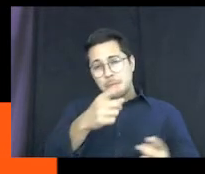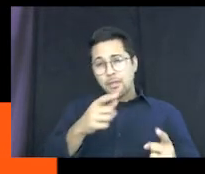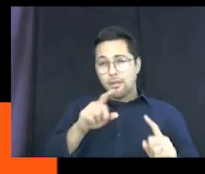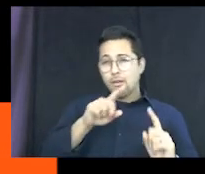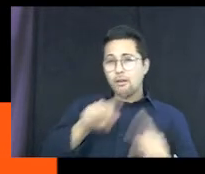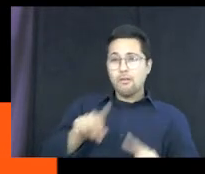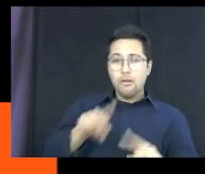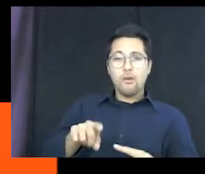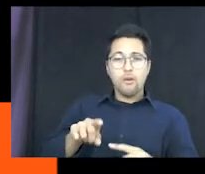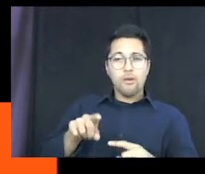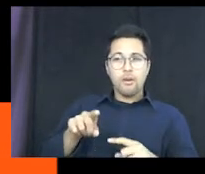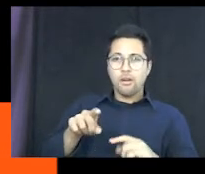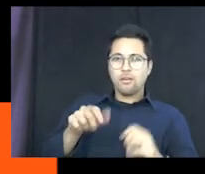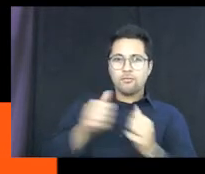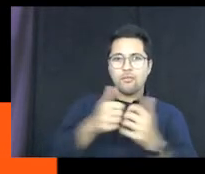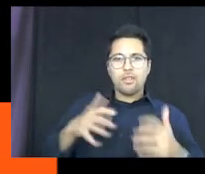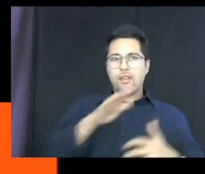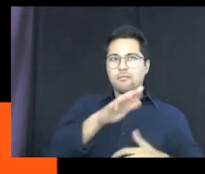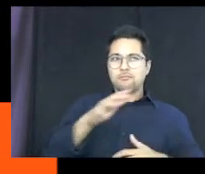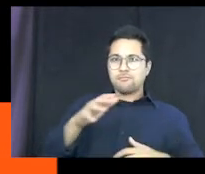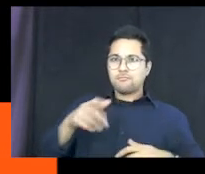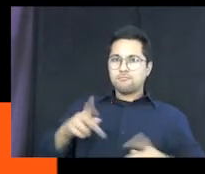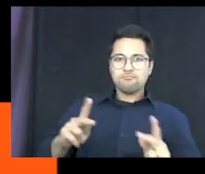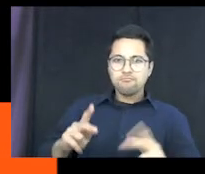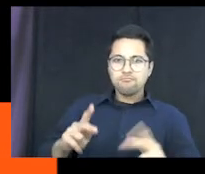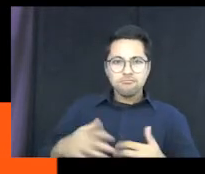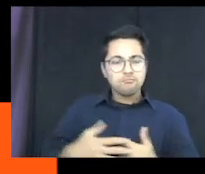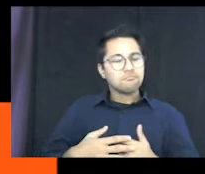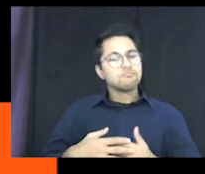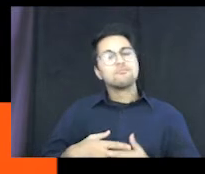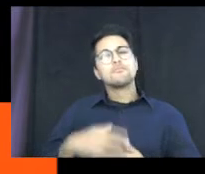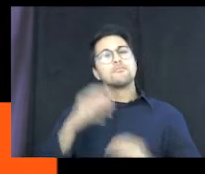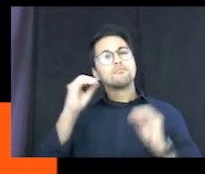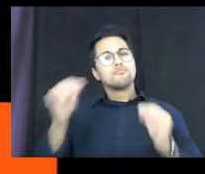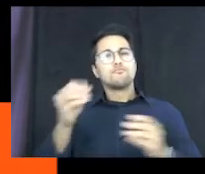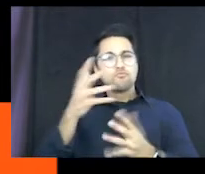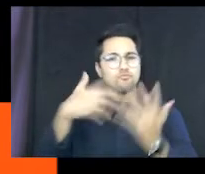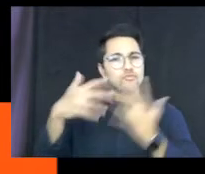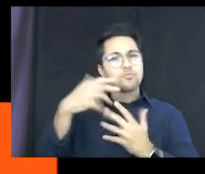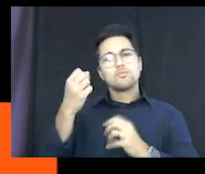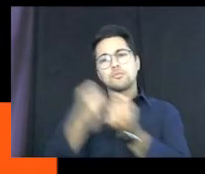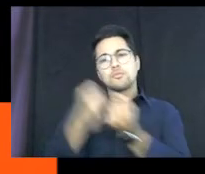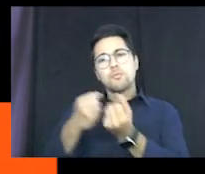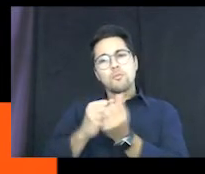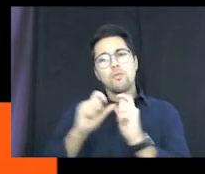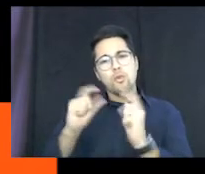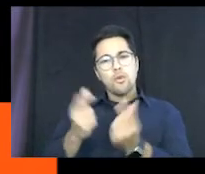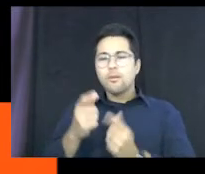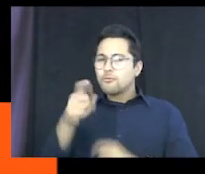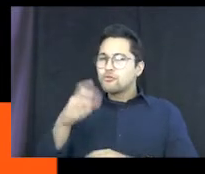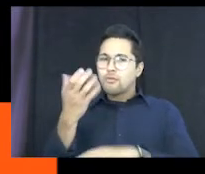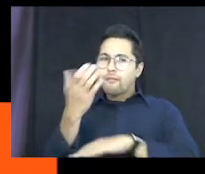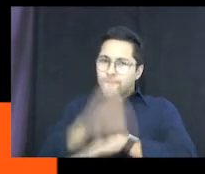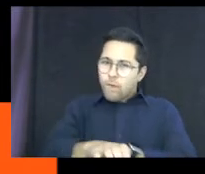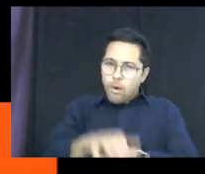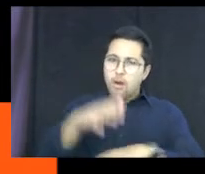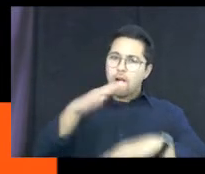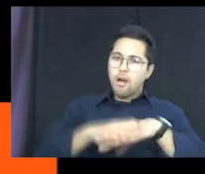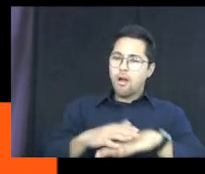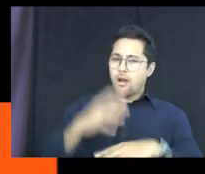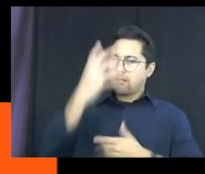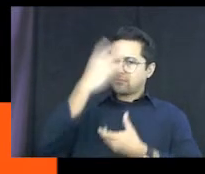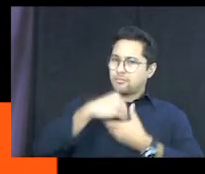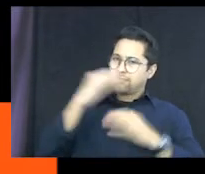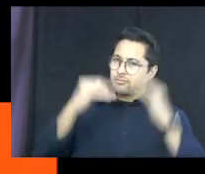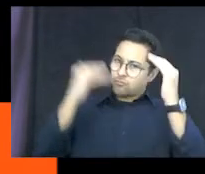attending against their will. No social or support group should ever be forced on an autistic adult